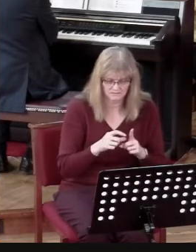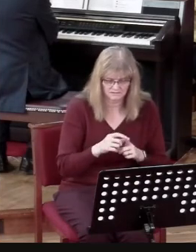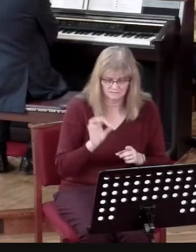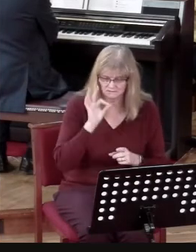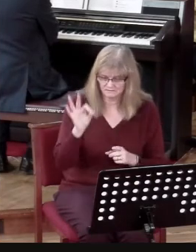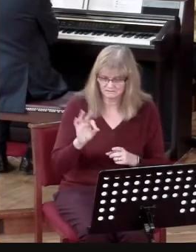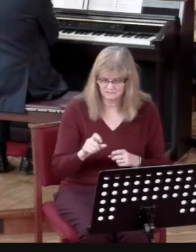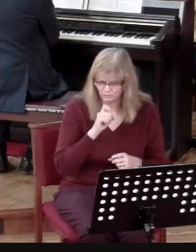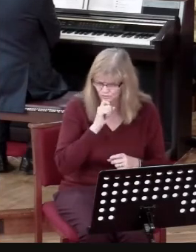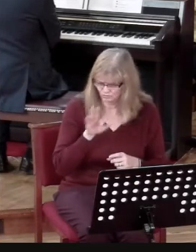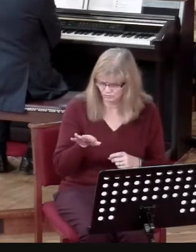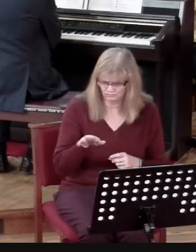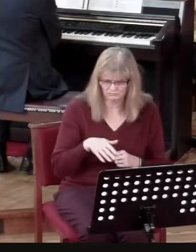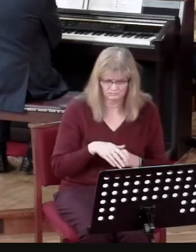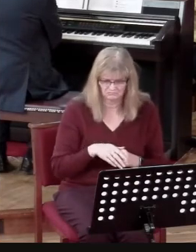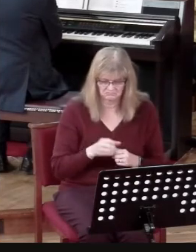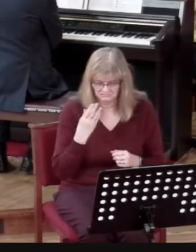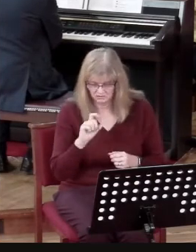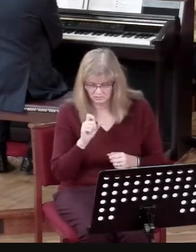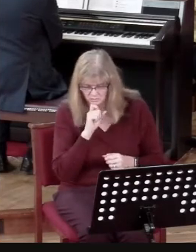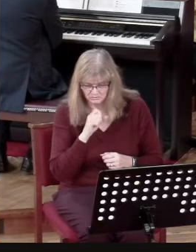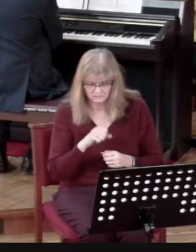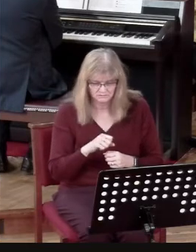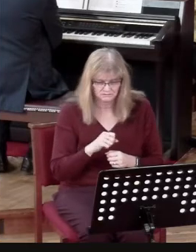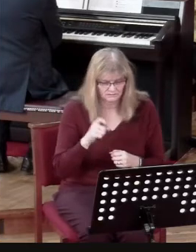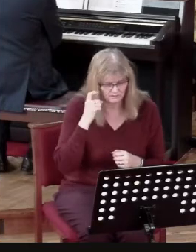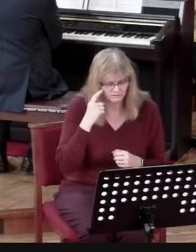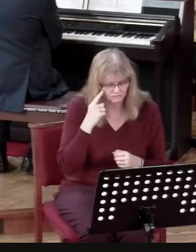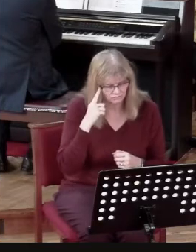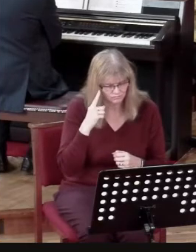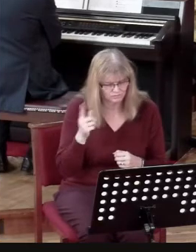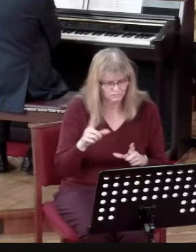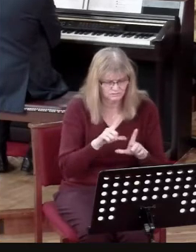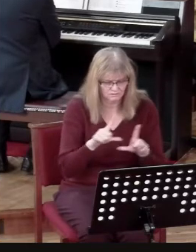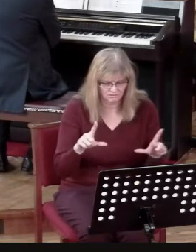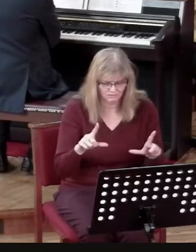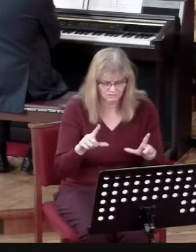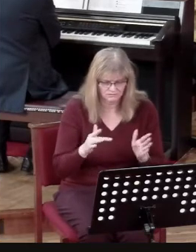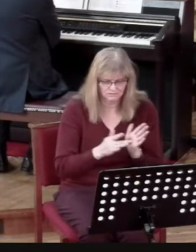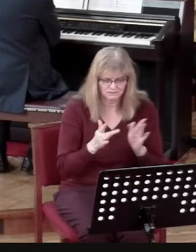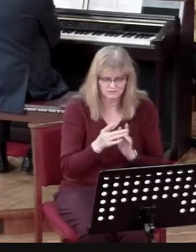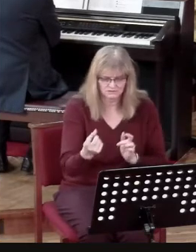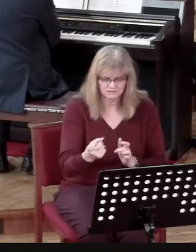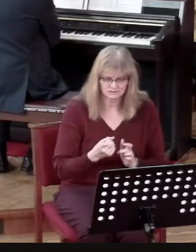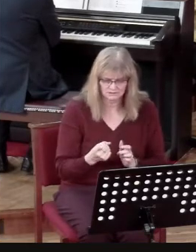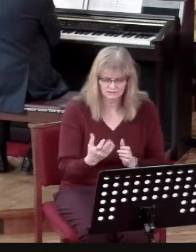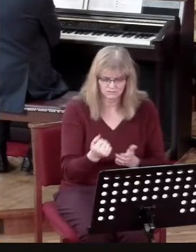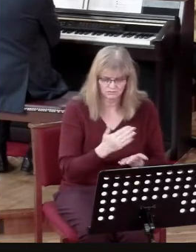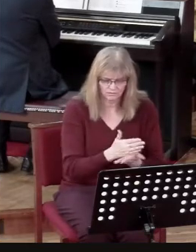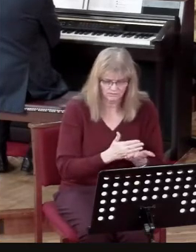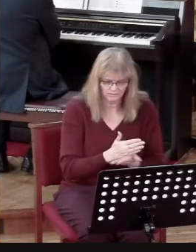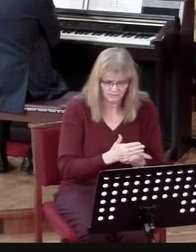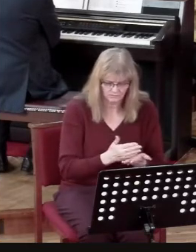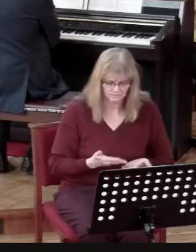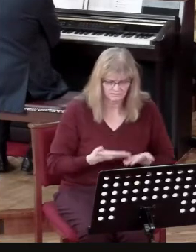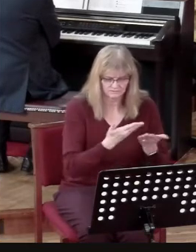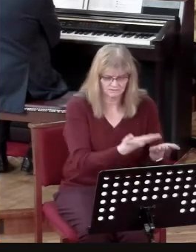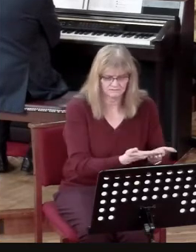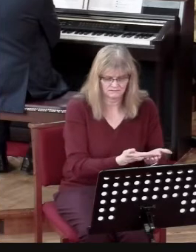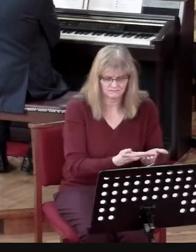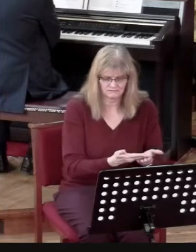him, who are you? They knew it was the Lord. Jesus came, took the bread and gave it to them, and did the same with the